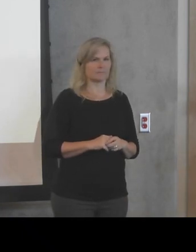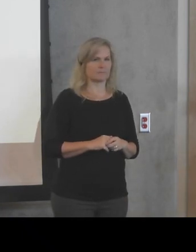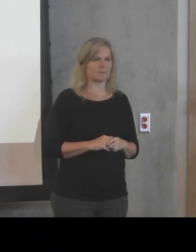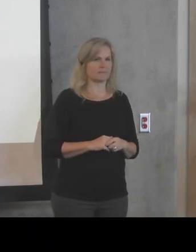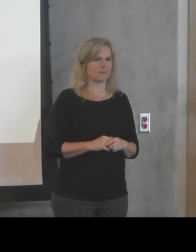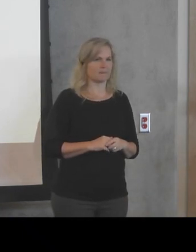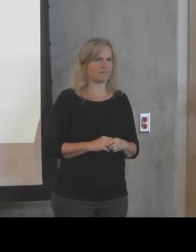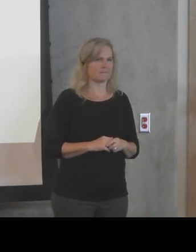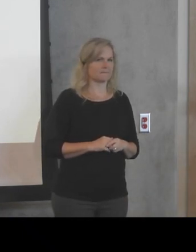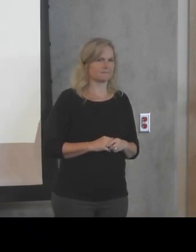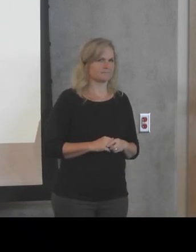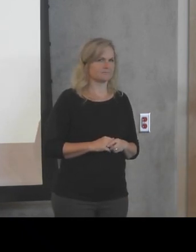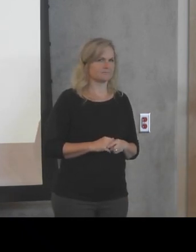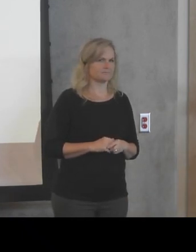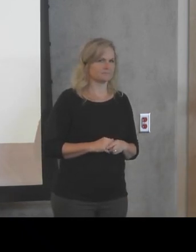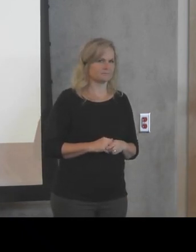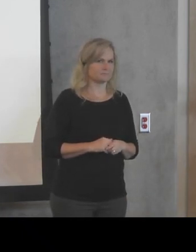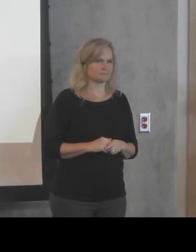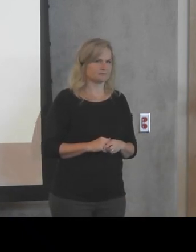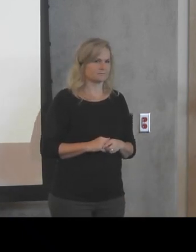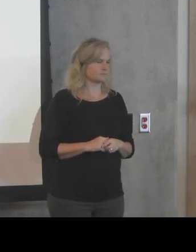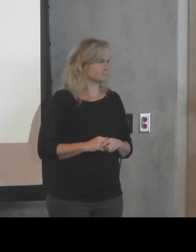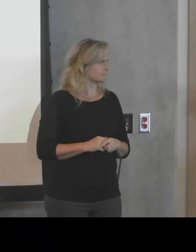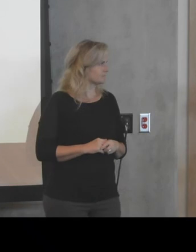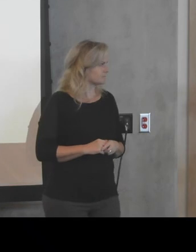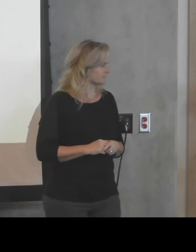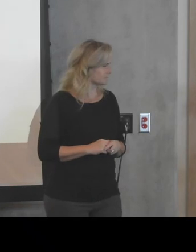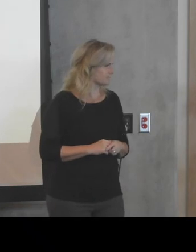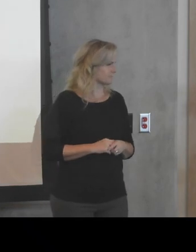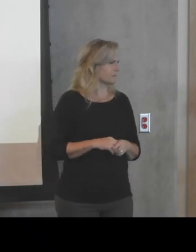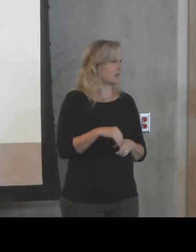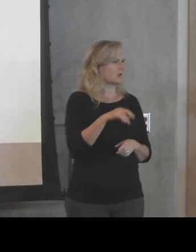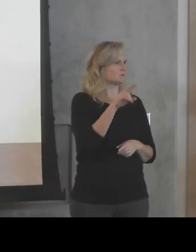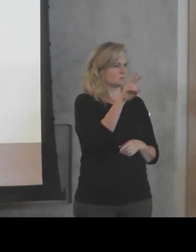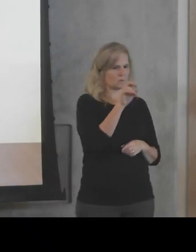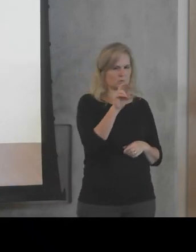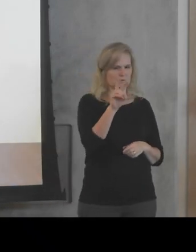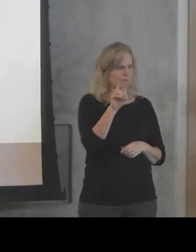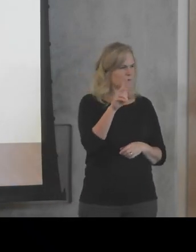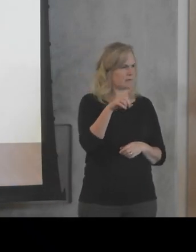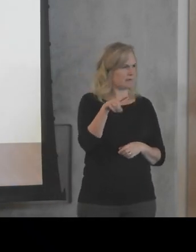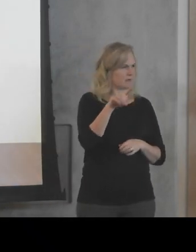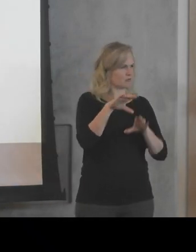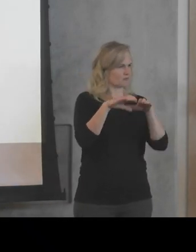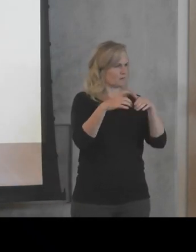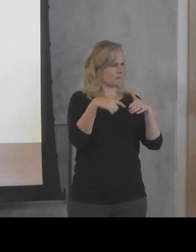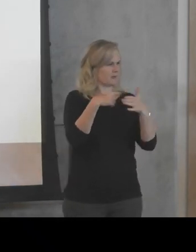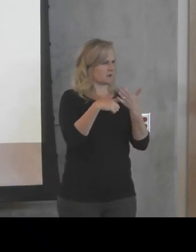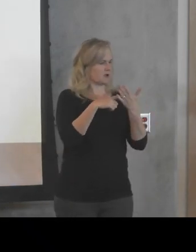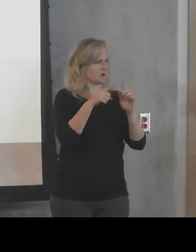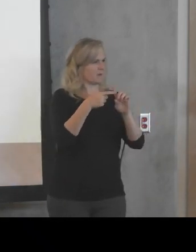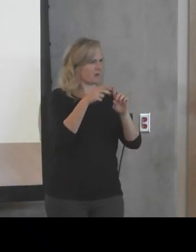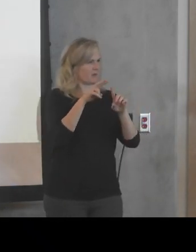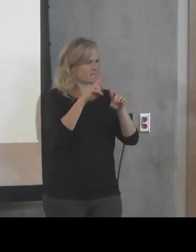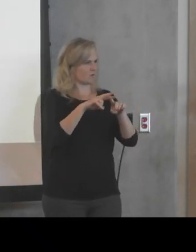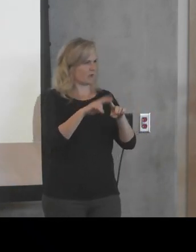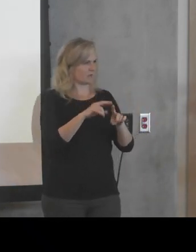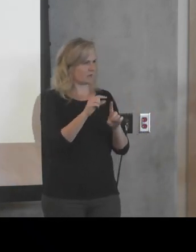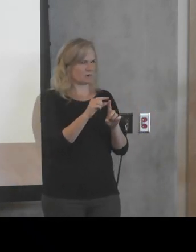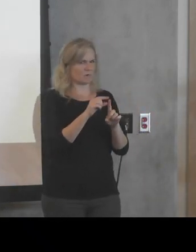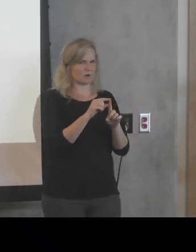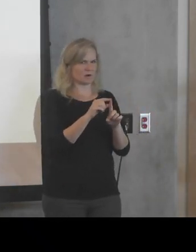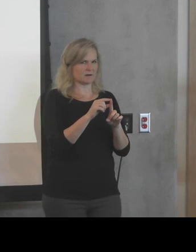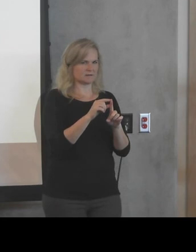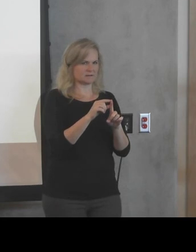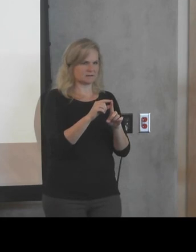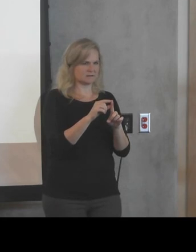Beck and McCowan wrote their paper in 2002, and they talk about Tier 2 vocabulary words, and that was a term that was used